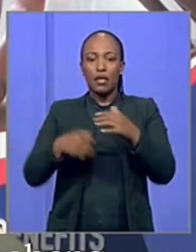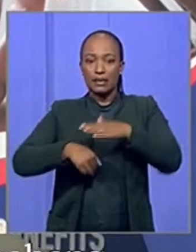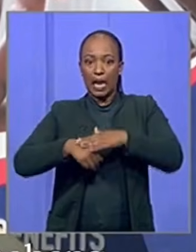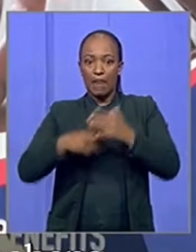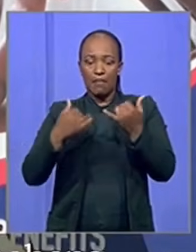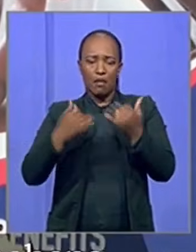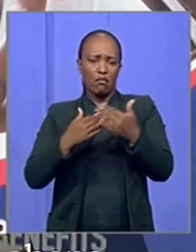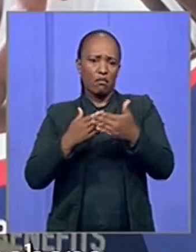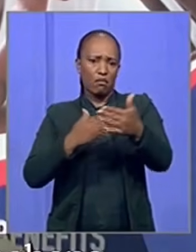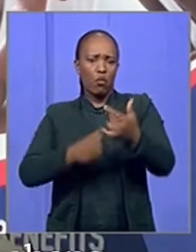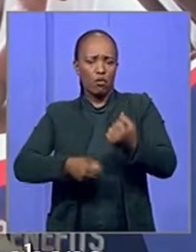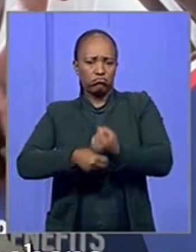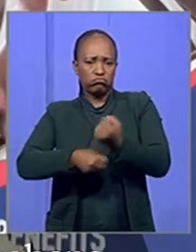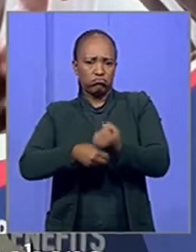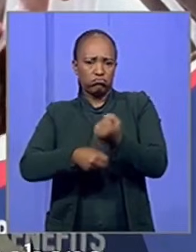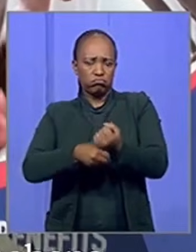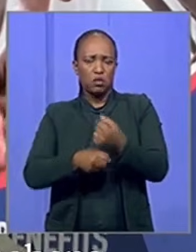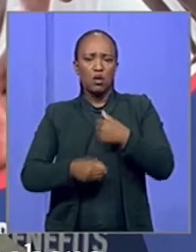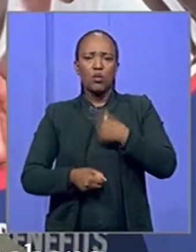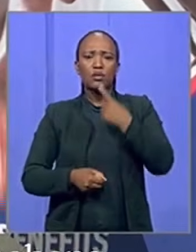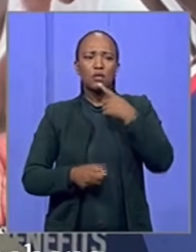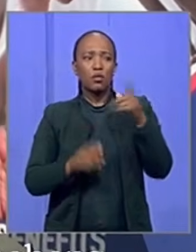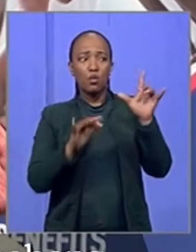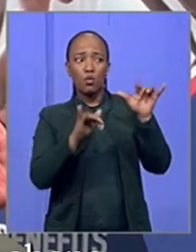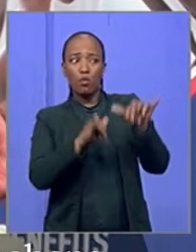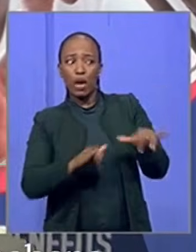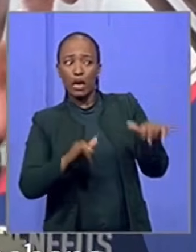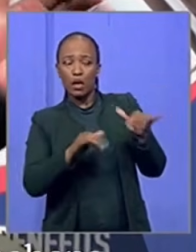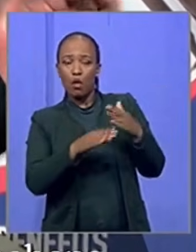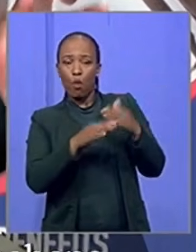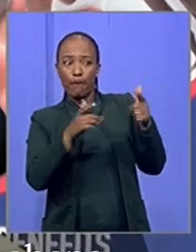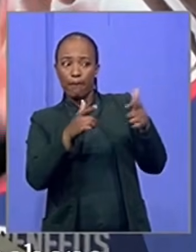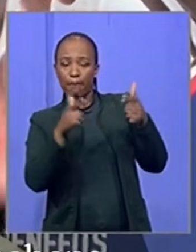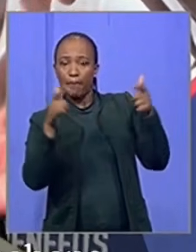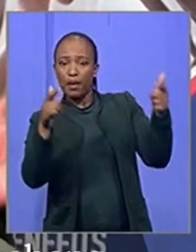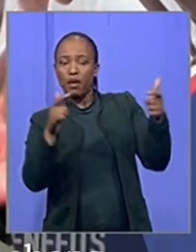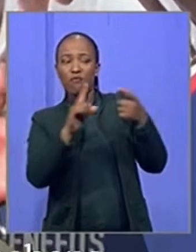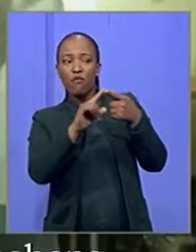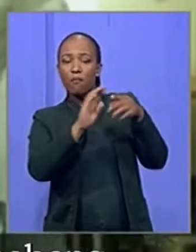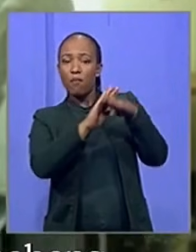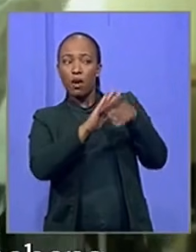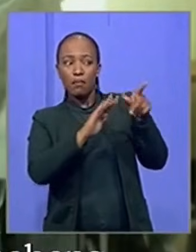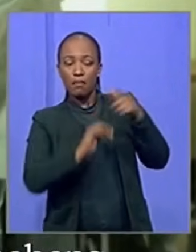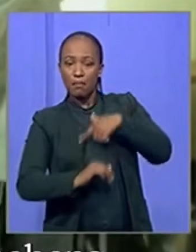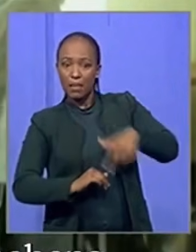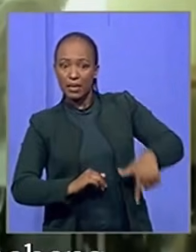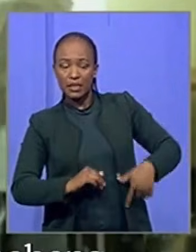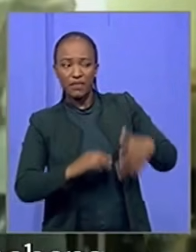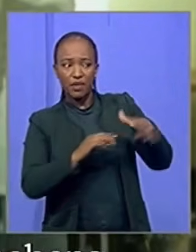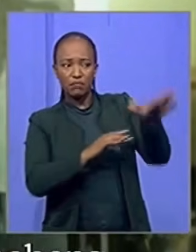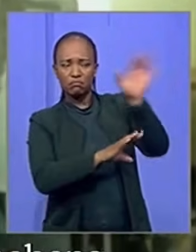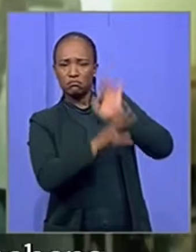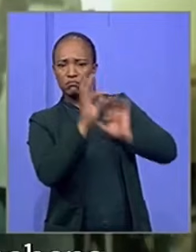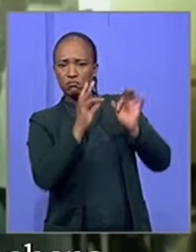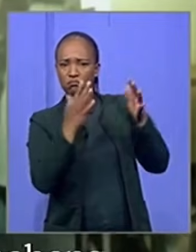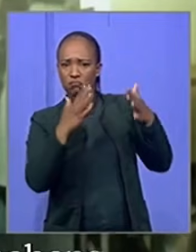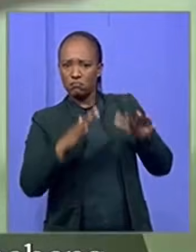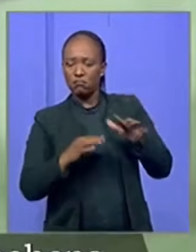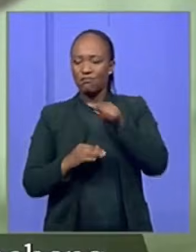ground. Therefore, we're saying, whilst we were waiting for the big jobs from a program which the president talked to us about,